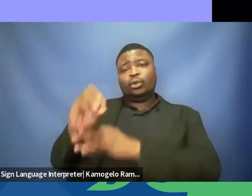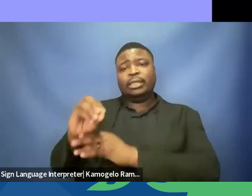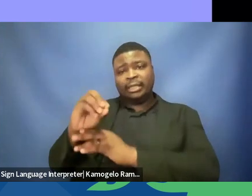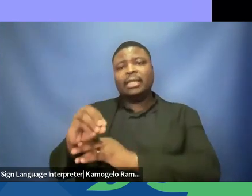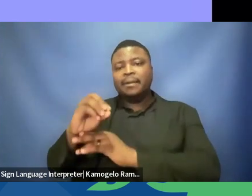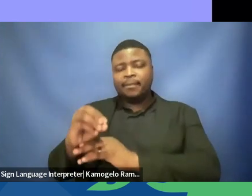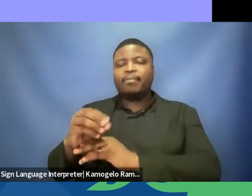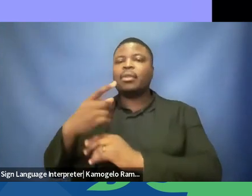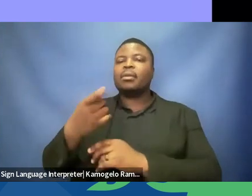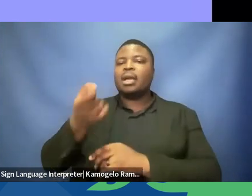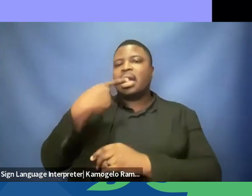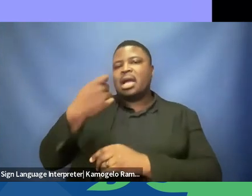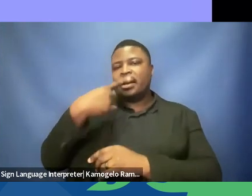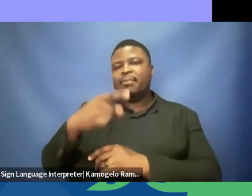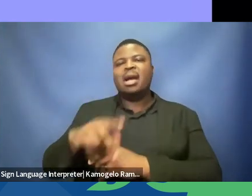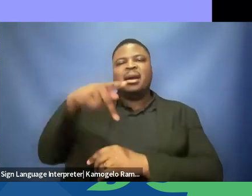we distributed condoms,